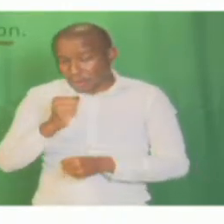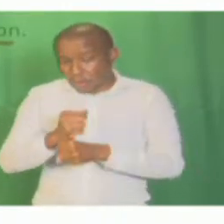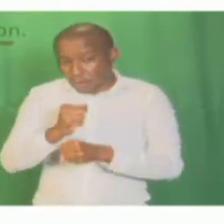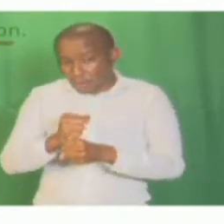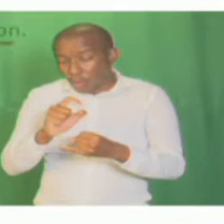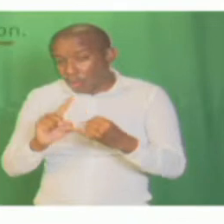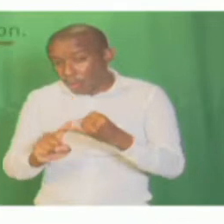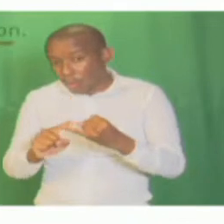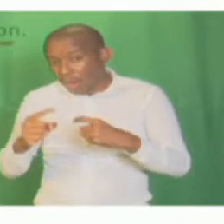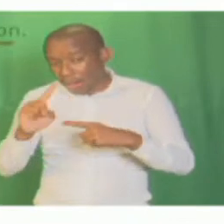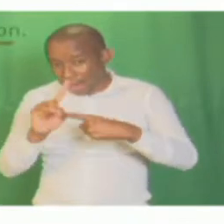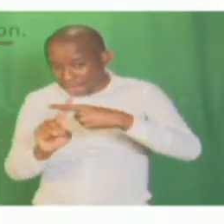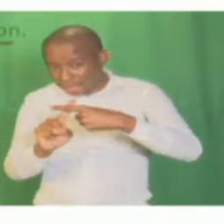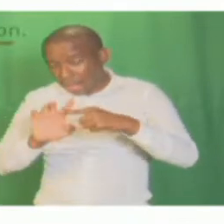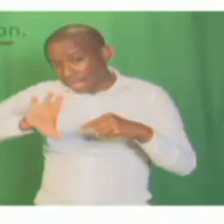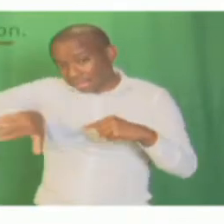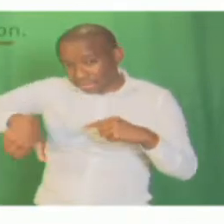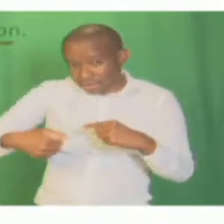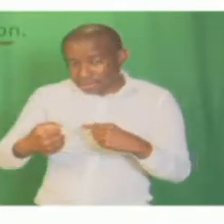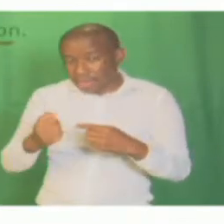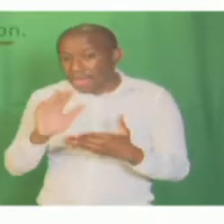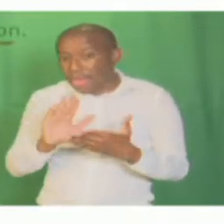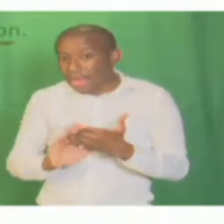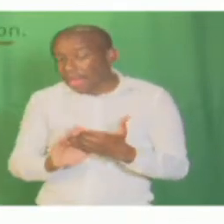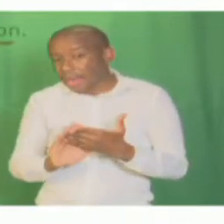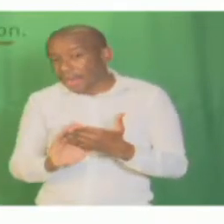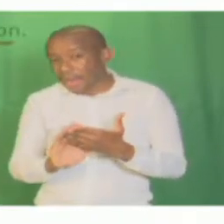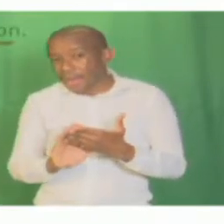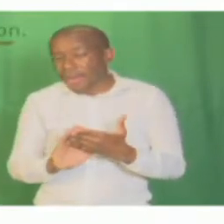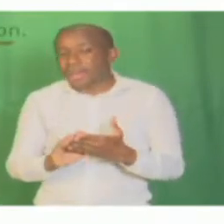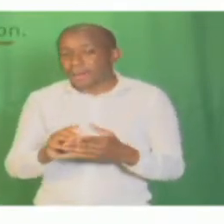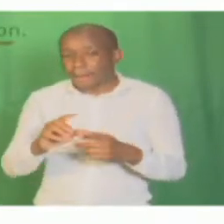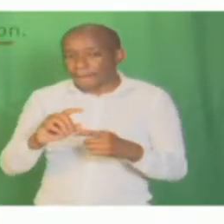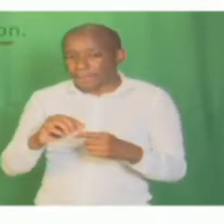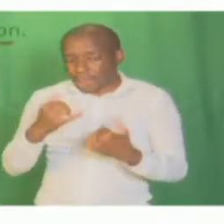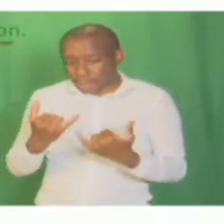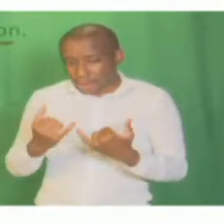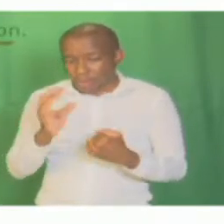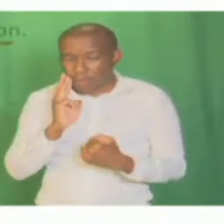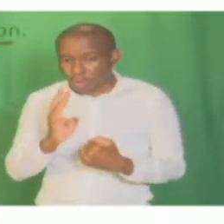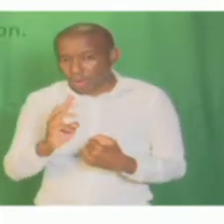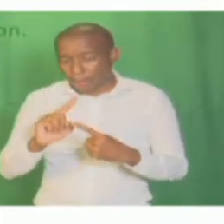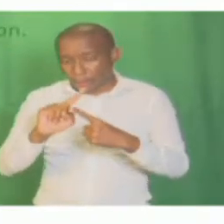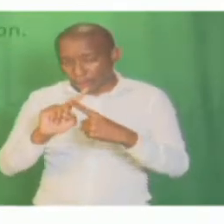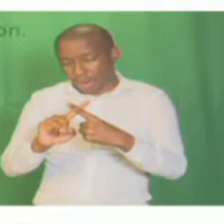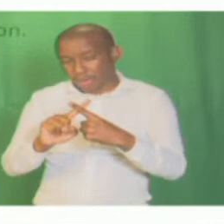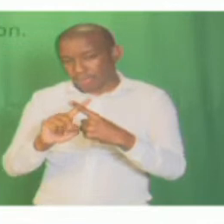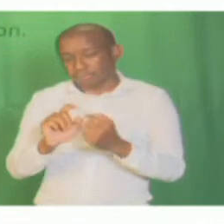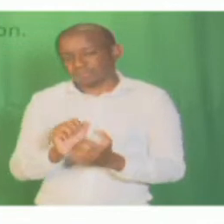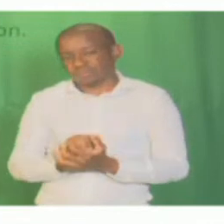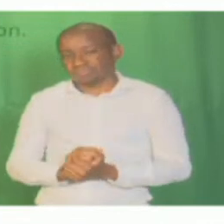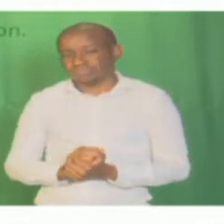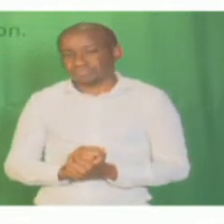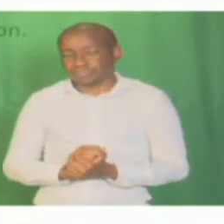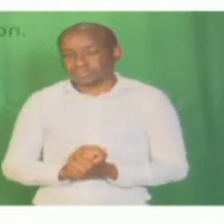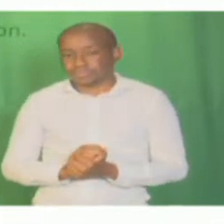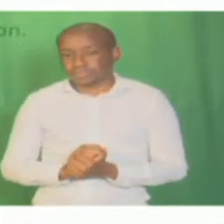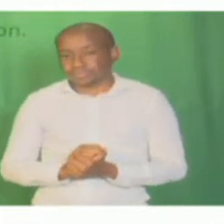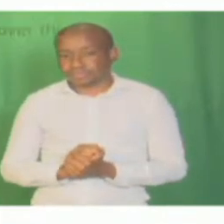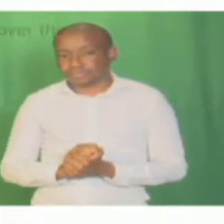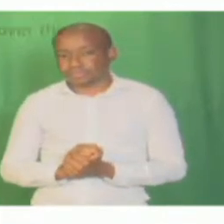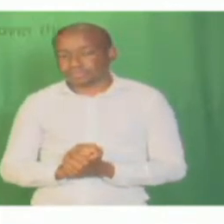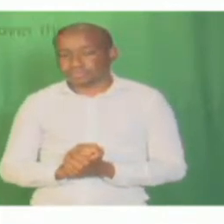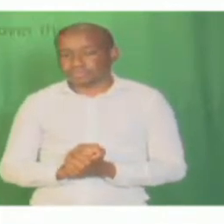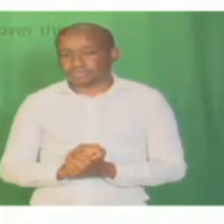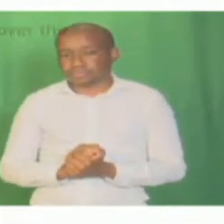addition, subtraction, and these two are going to be used over addition and subtraction.